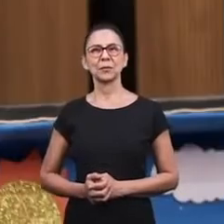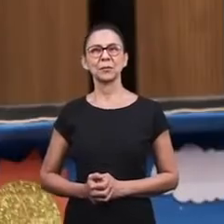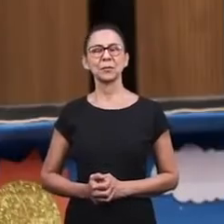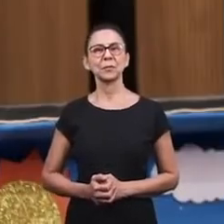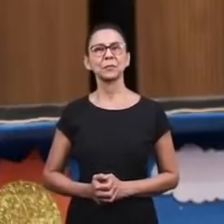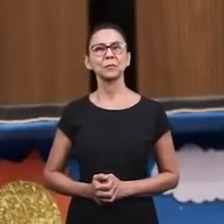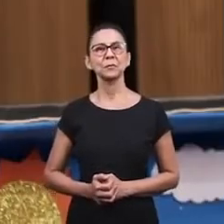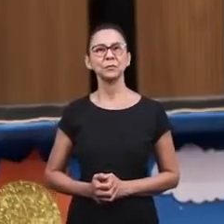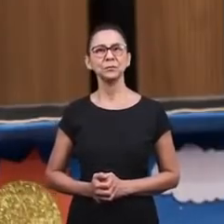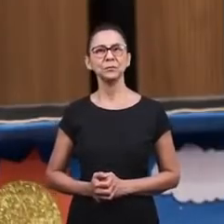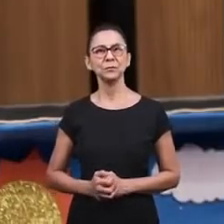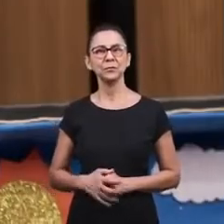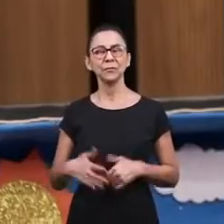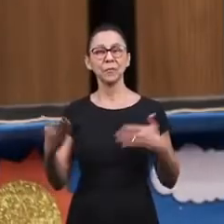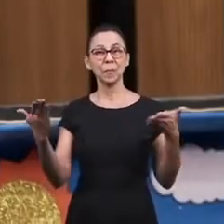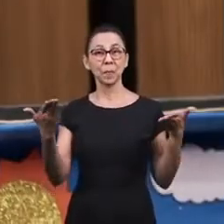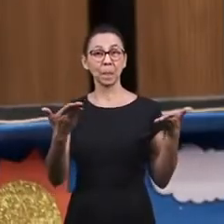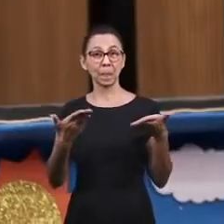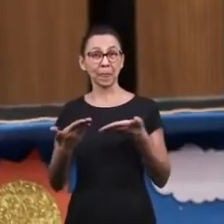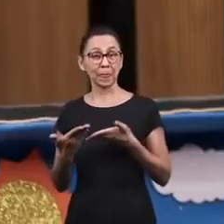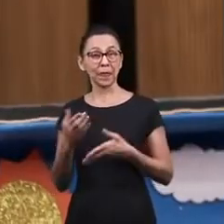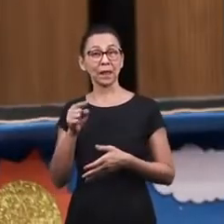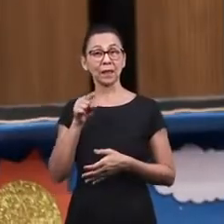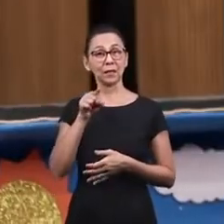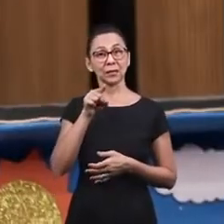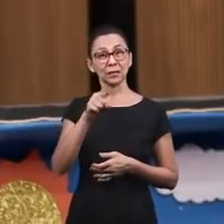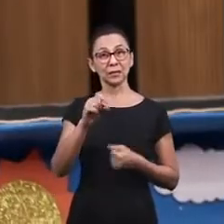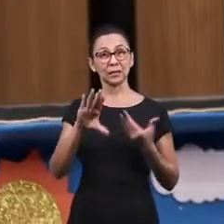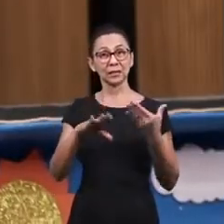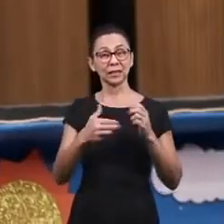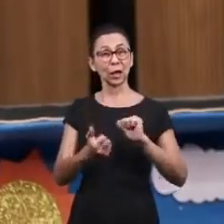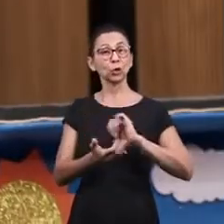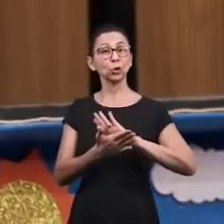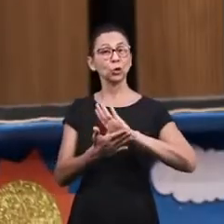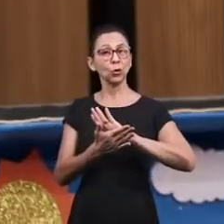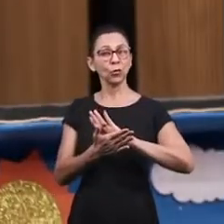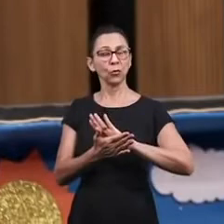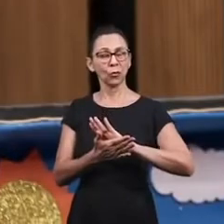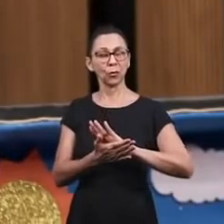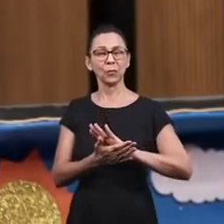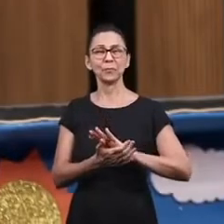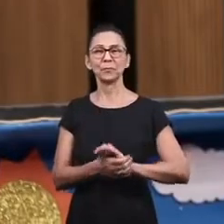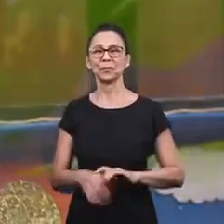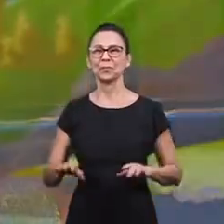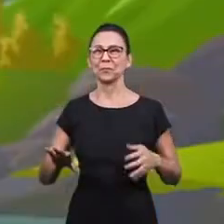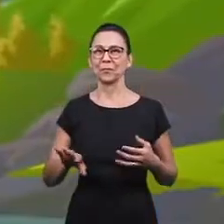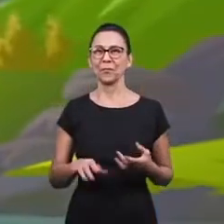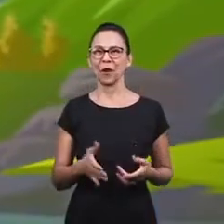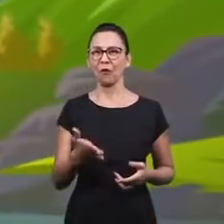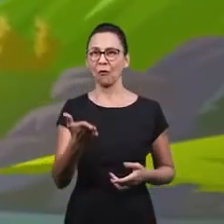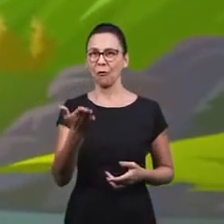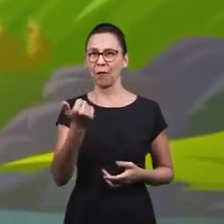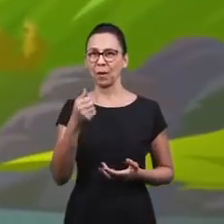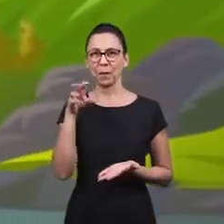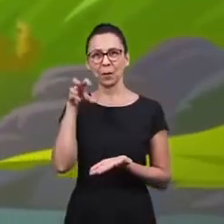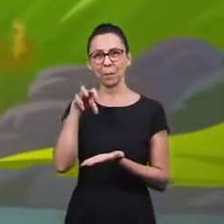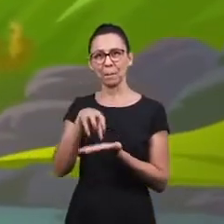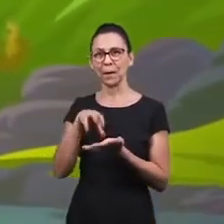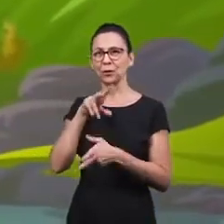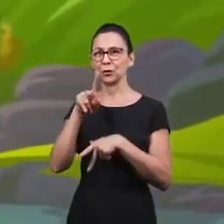I invite you all to sing with me the song that says, "Come join a people."